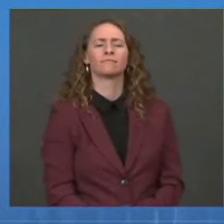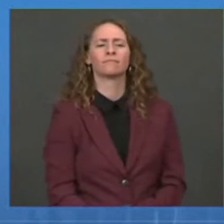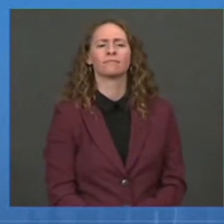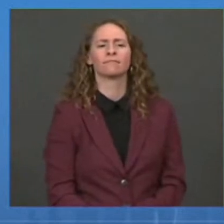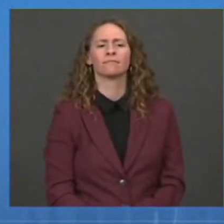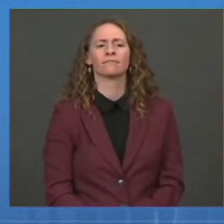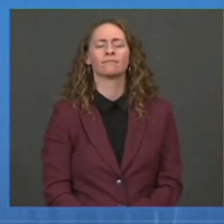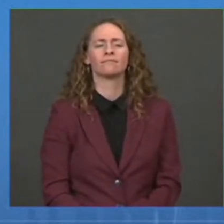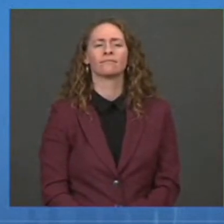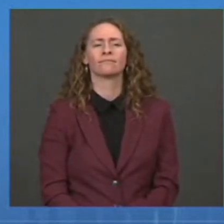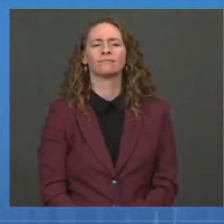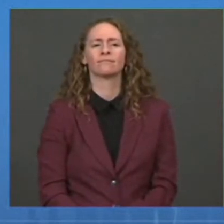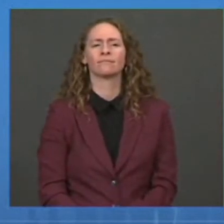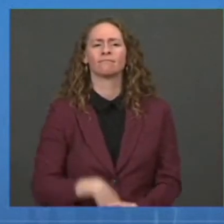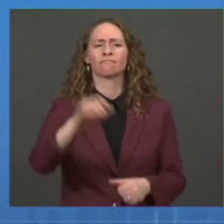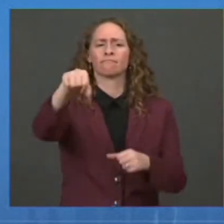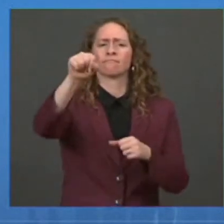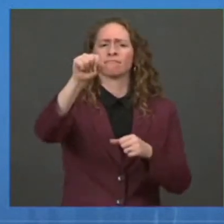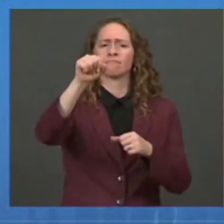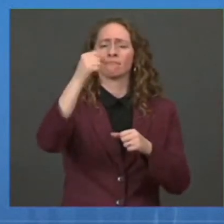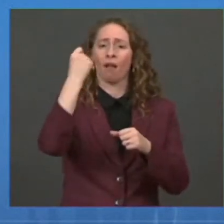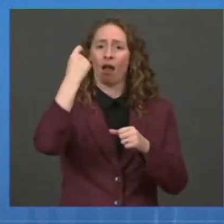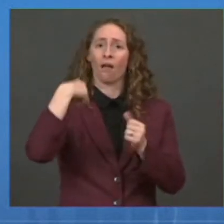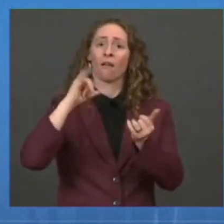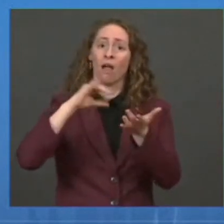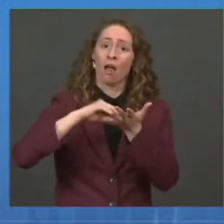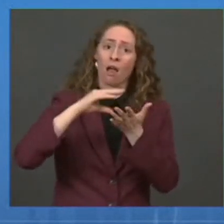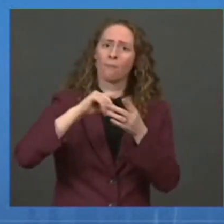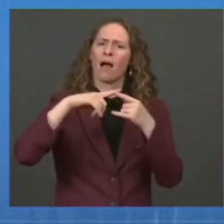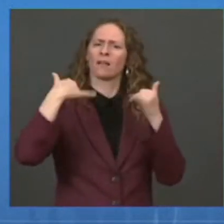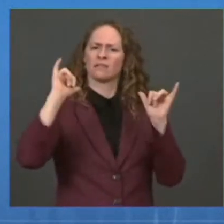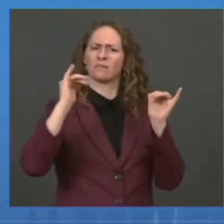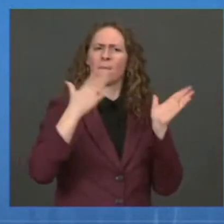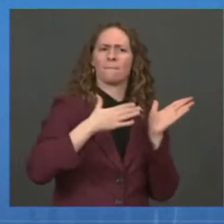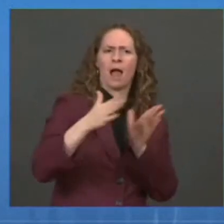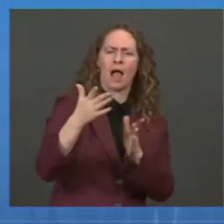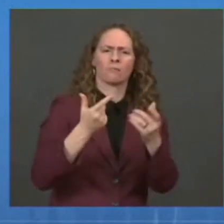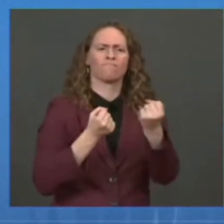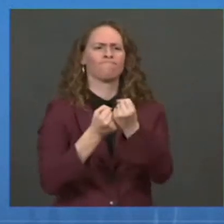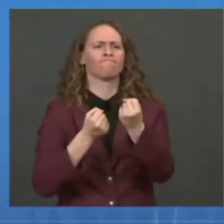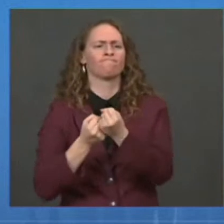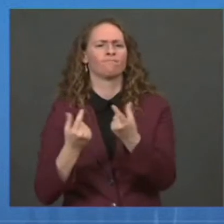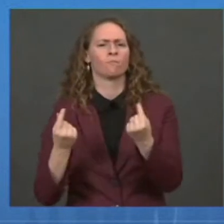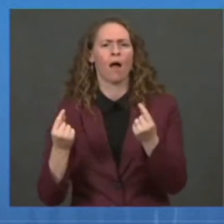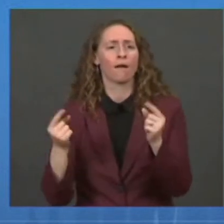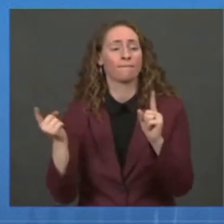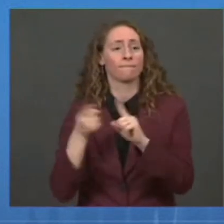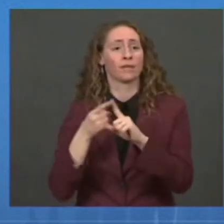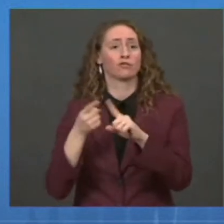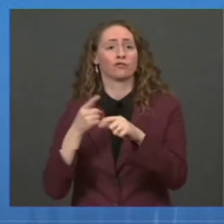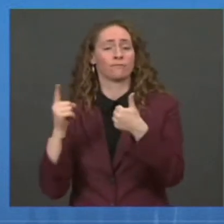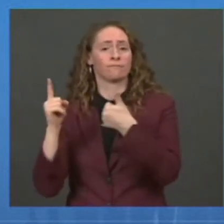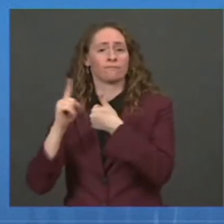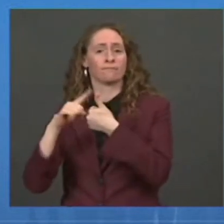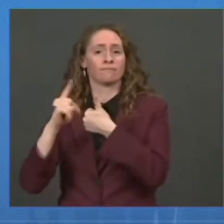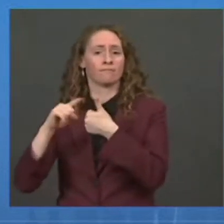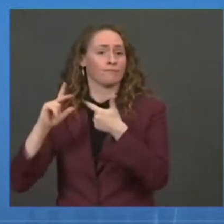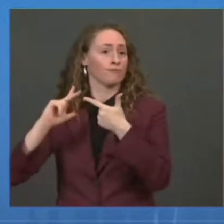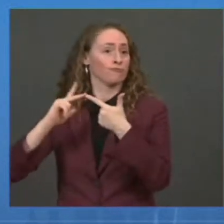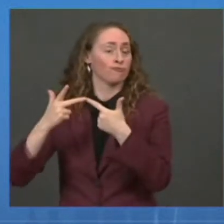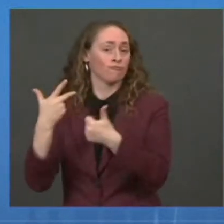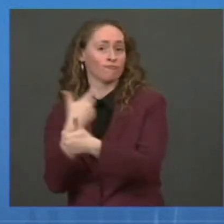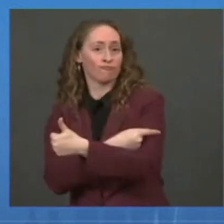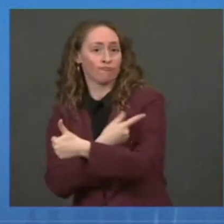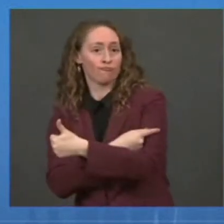providing that support: through boosters, through children's vaccines, and through medical response teams across the country. First, so